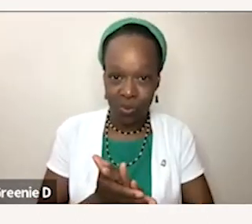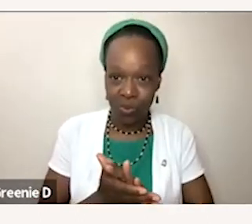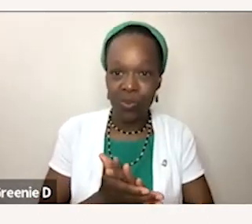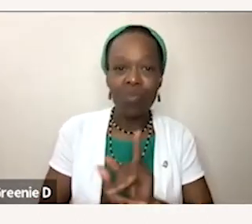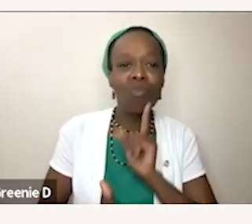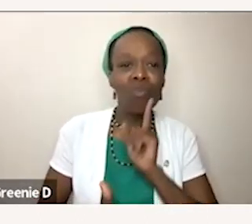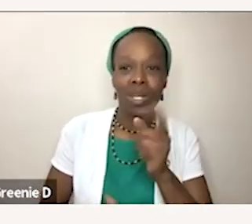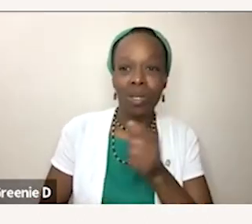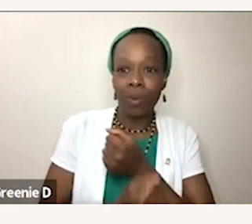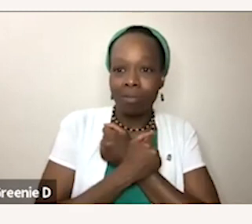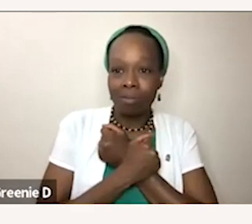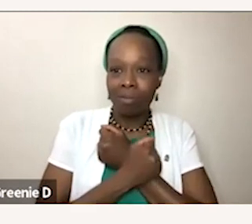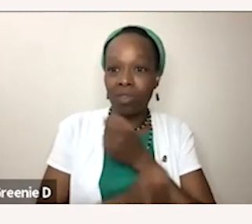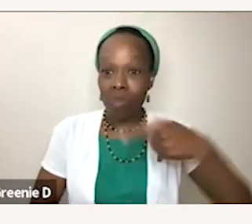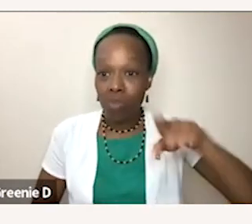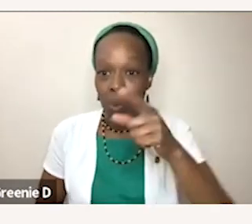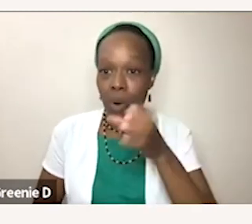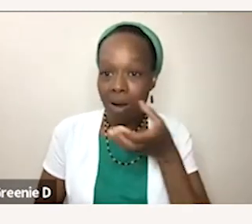your investment and your involvement